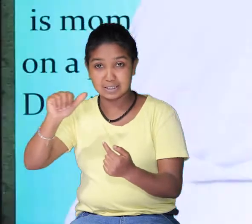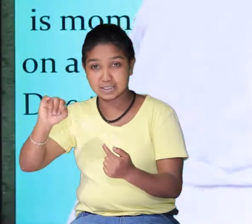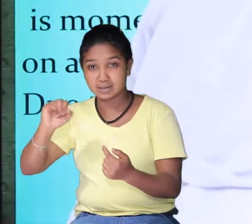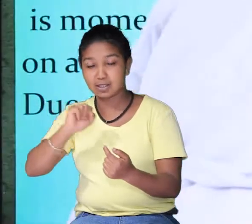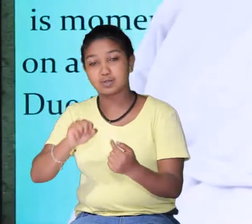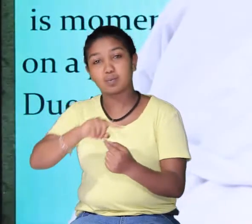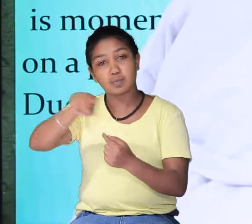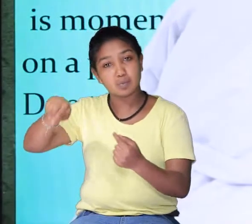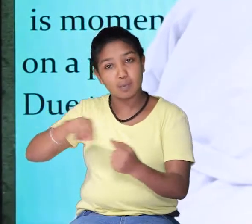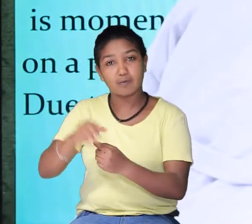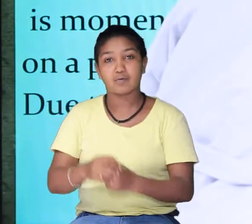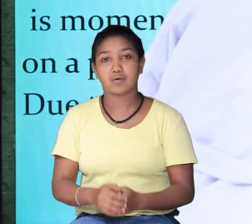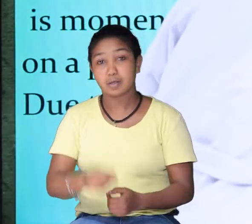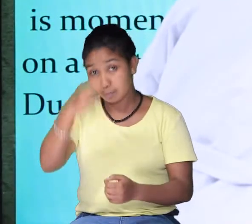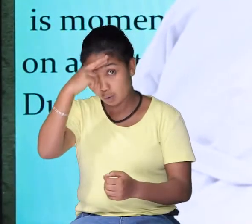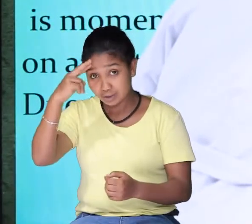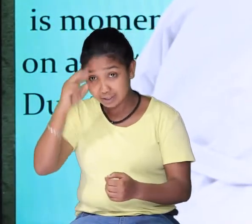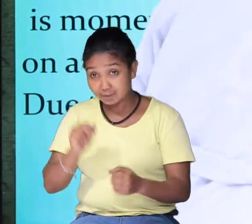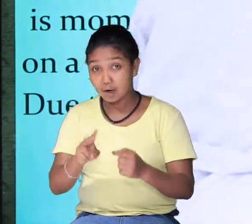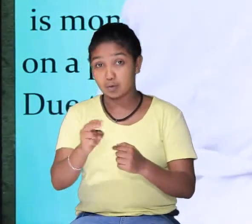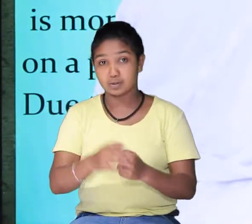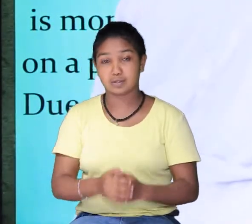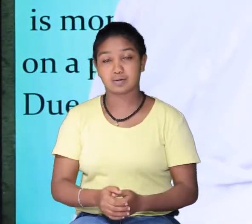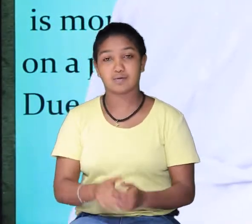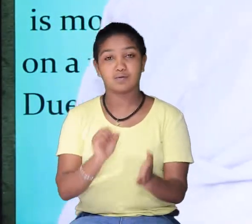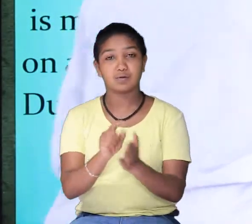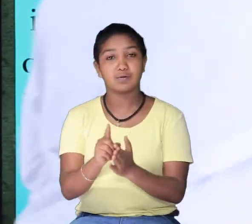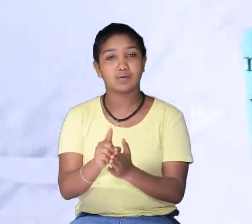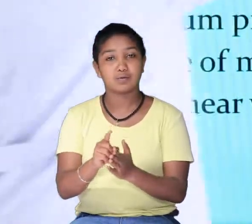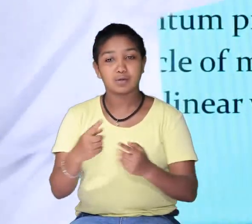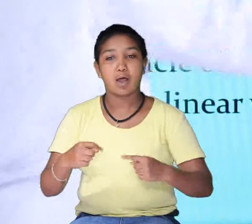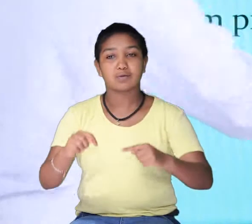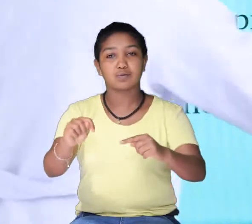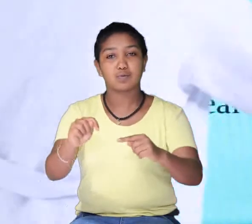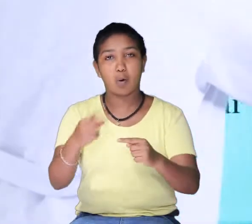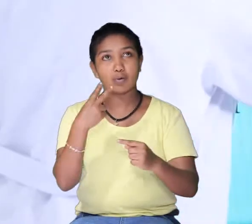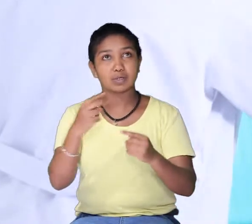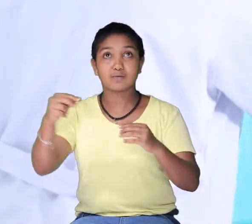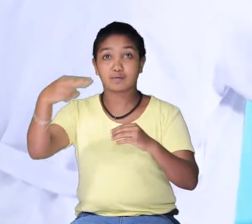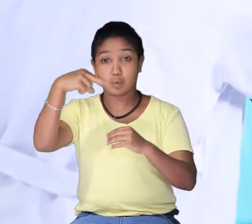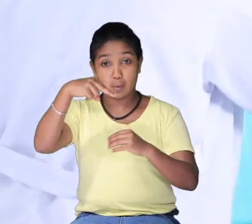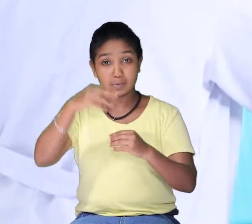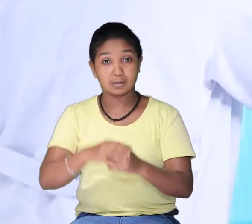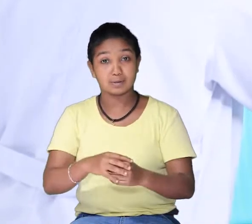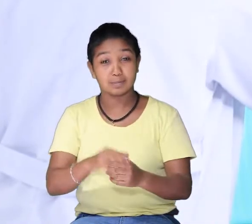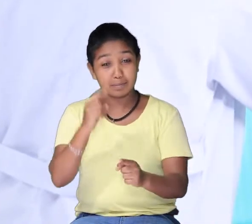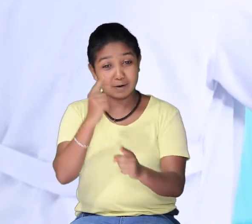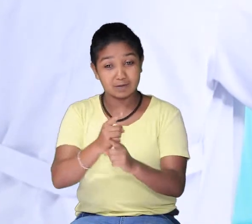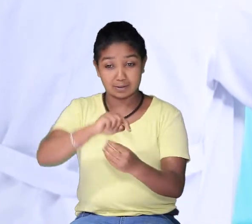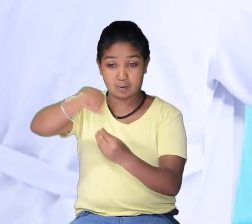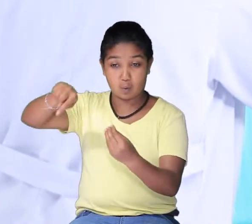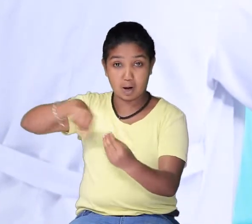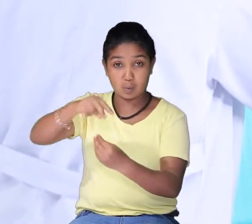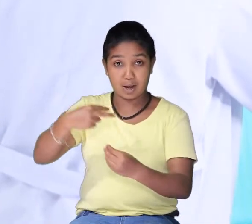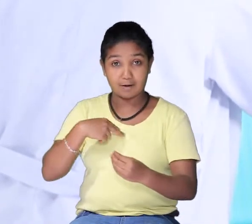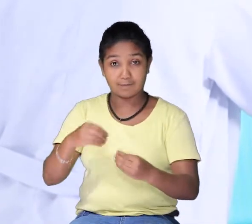moves, it has its own tangential velocity, v. For example, if you try to observe it from top, it is perfect circular. So here we